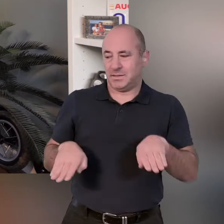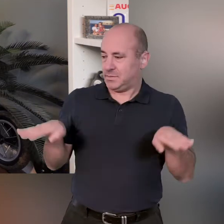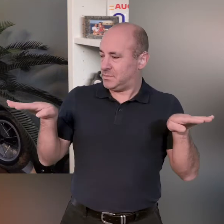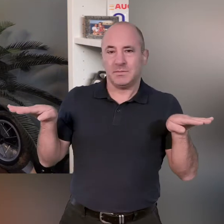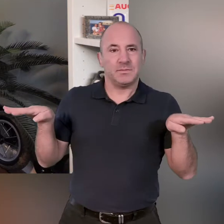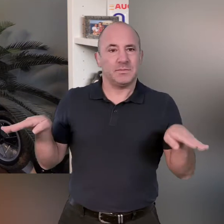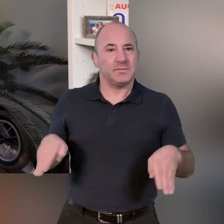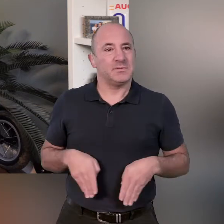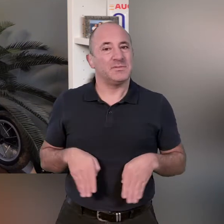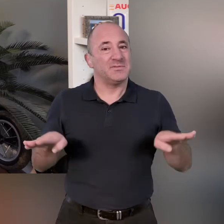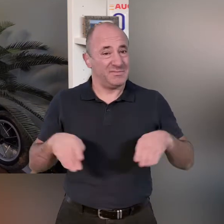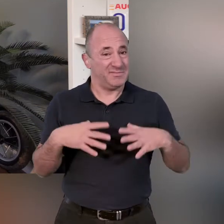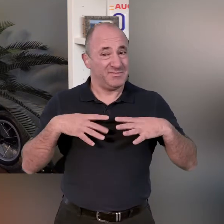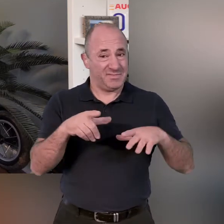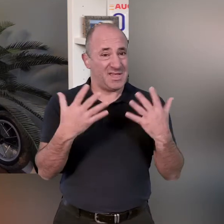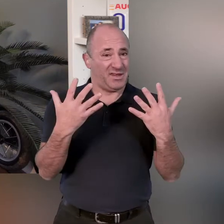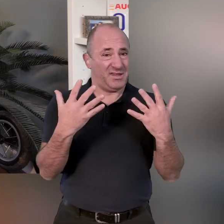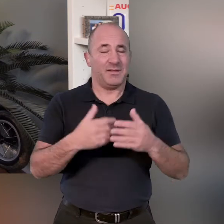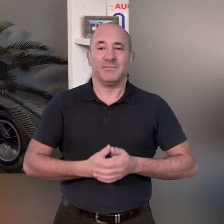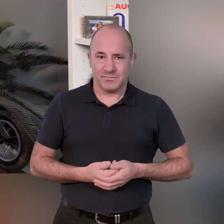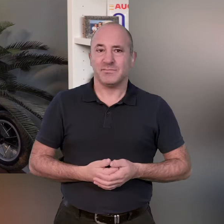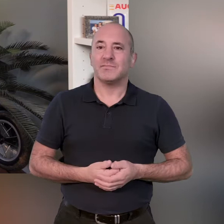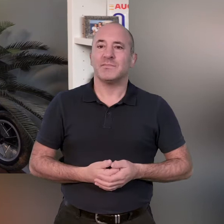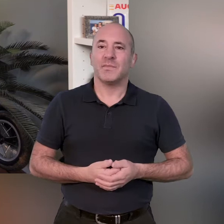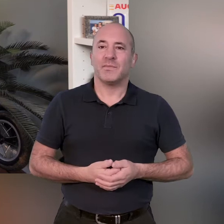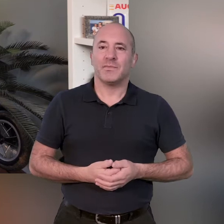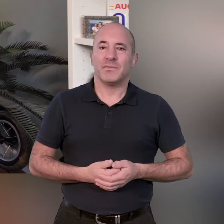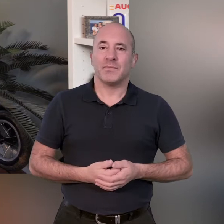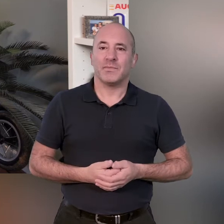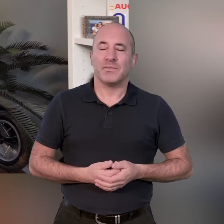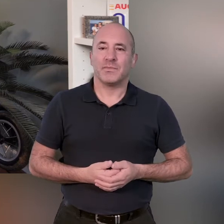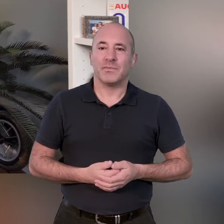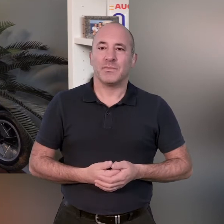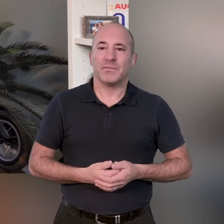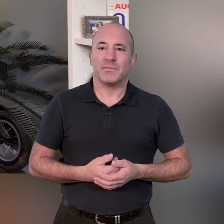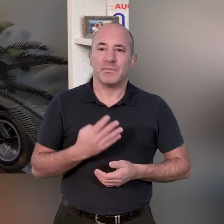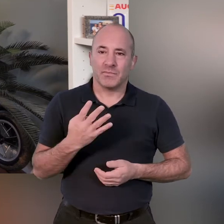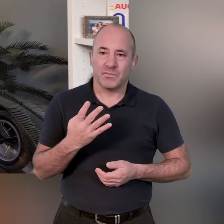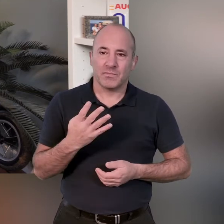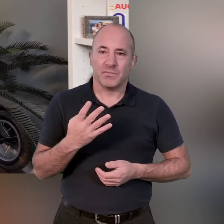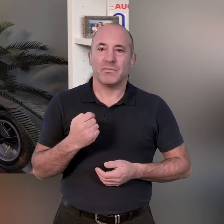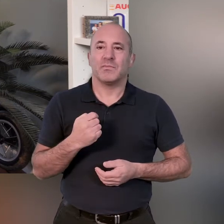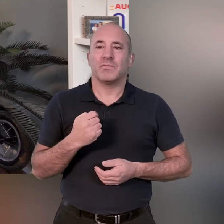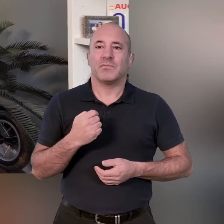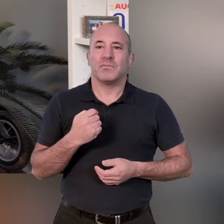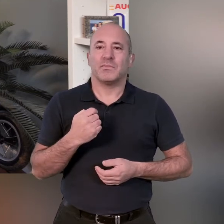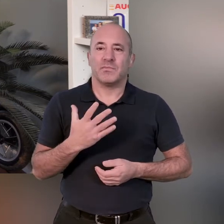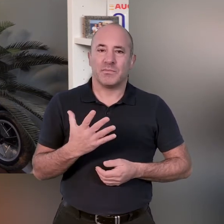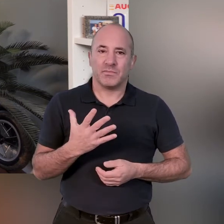again. 10 of those, ready, off we go. 1, 2,